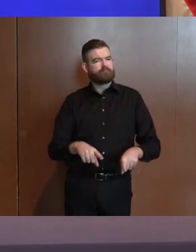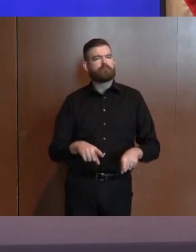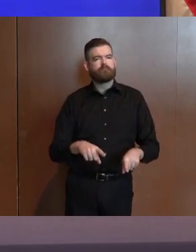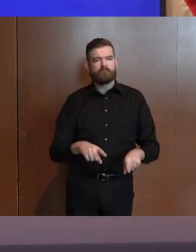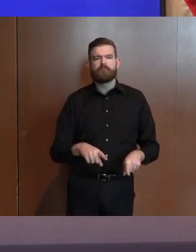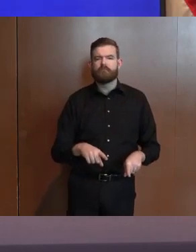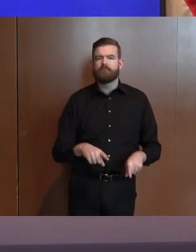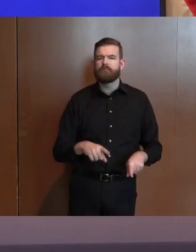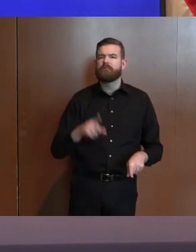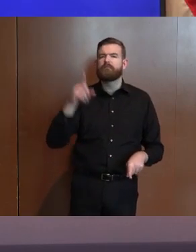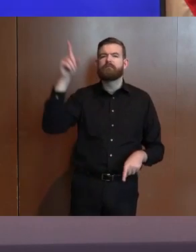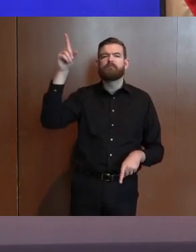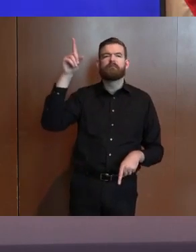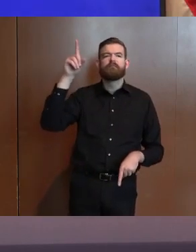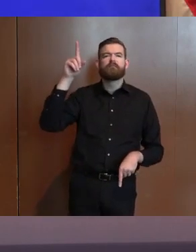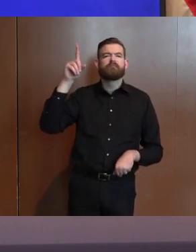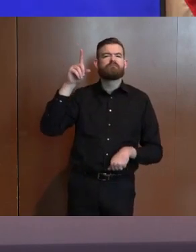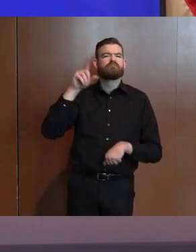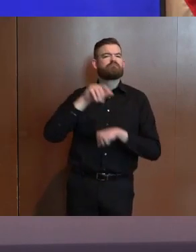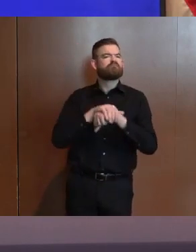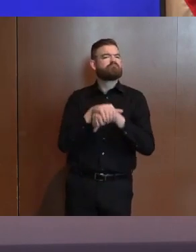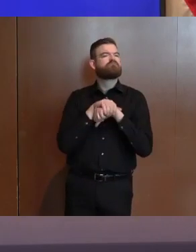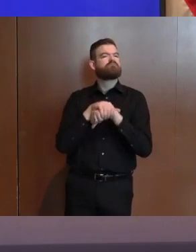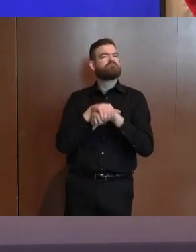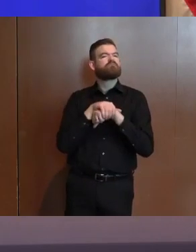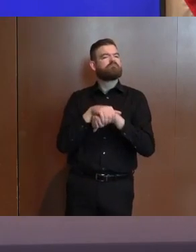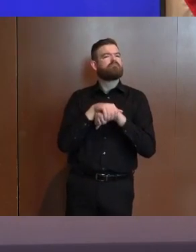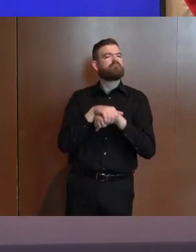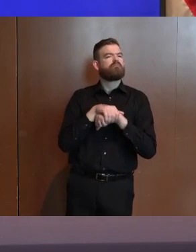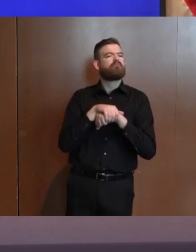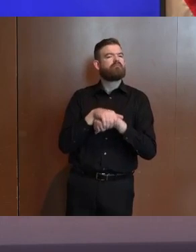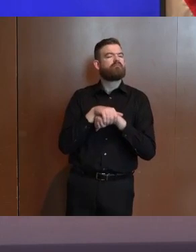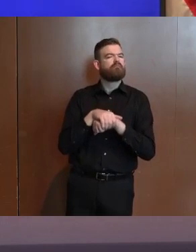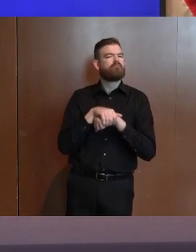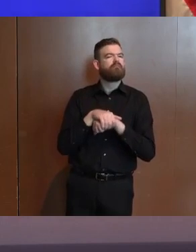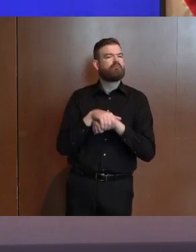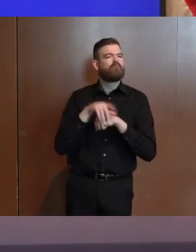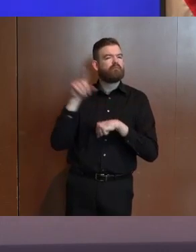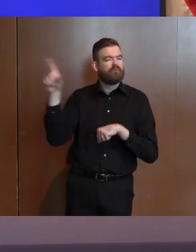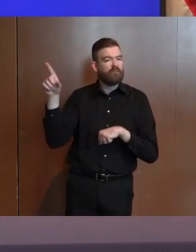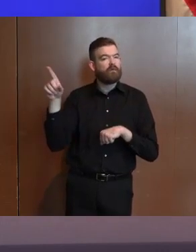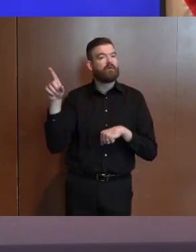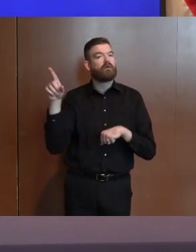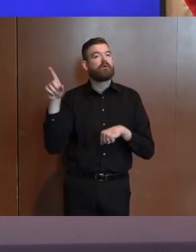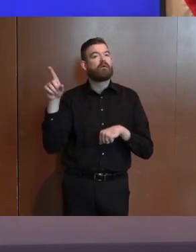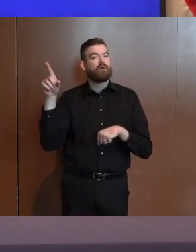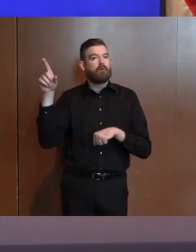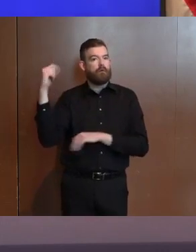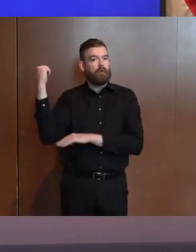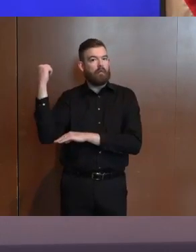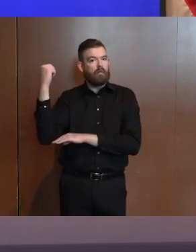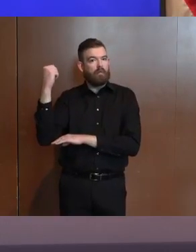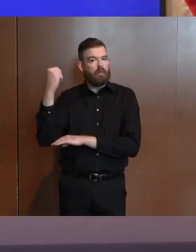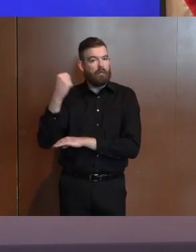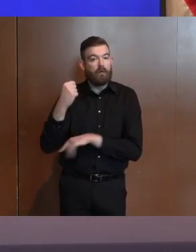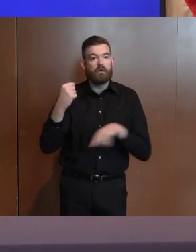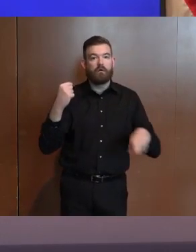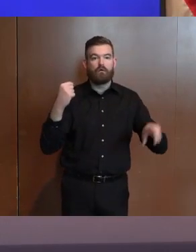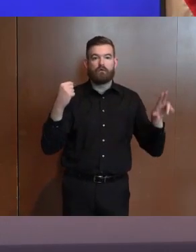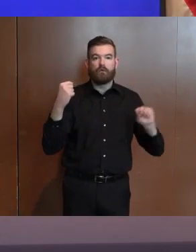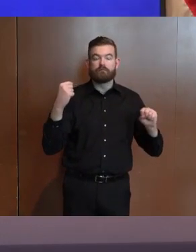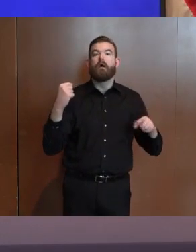time that the continent had fallen and the time that the United States got into the Second War. And